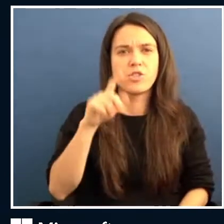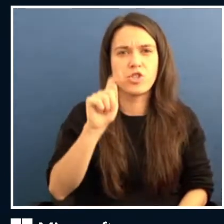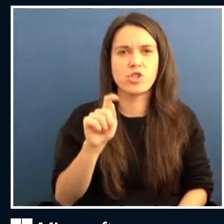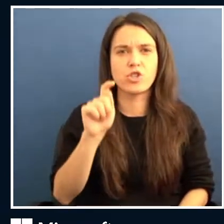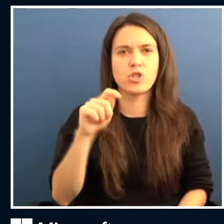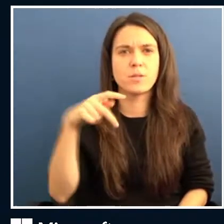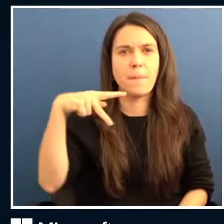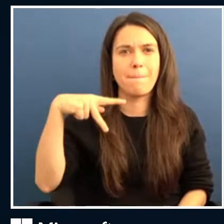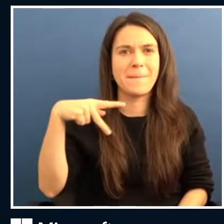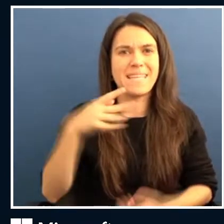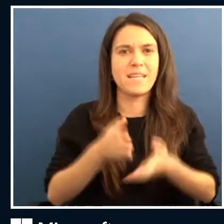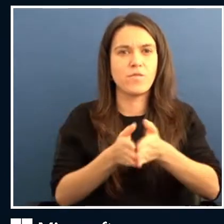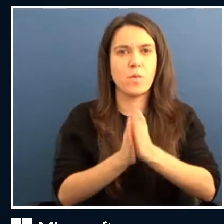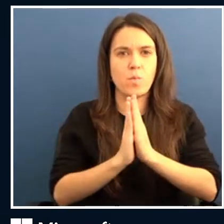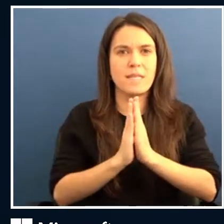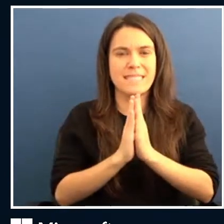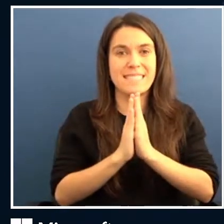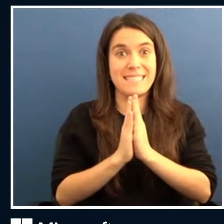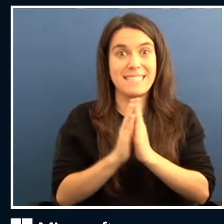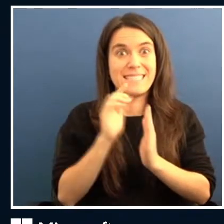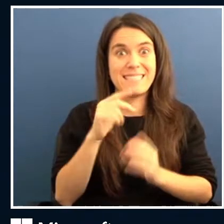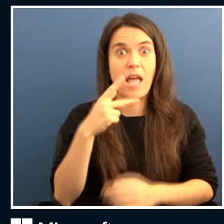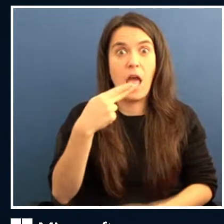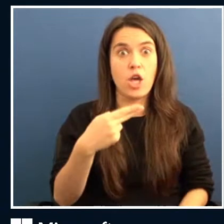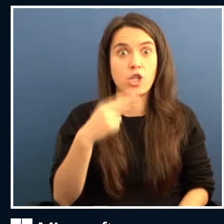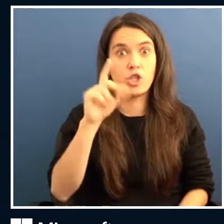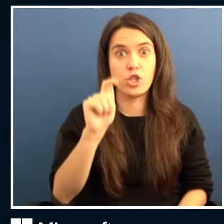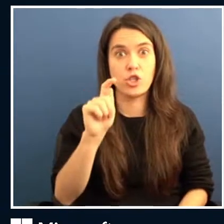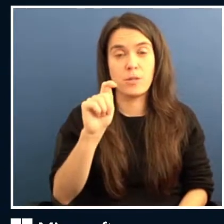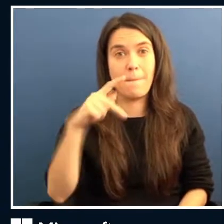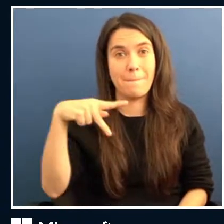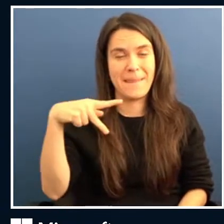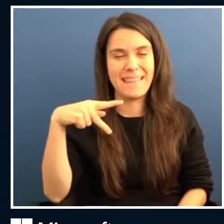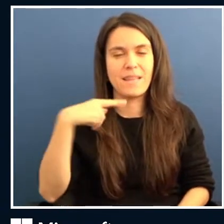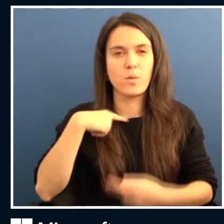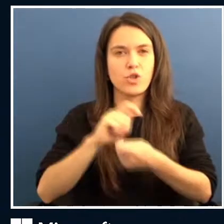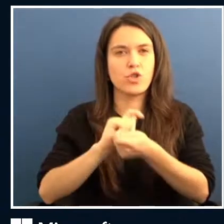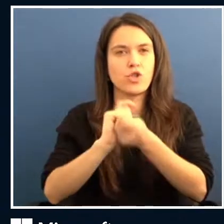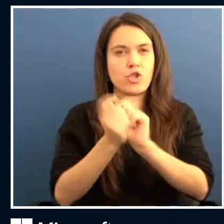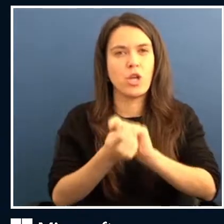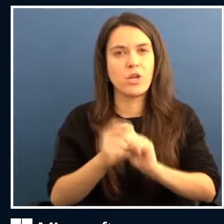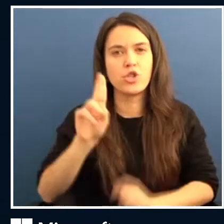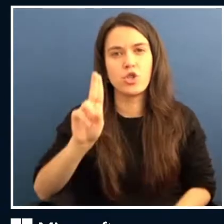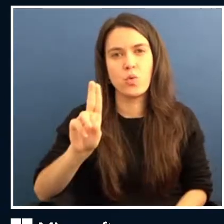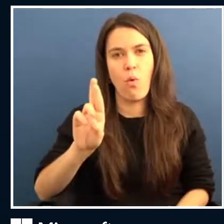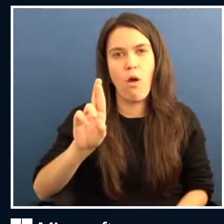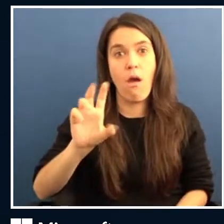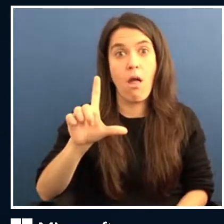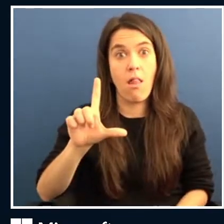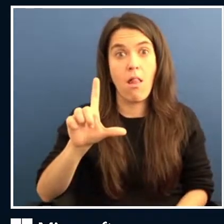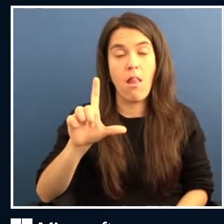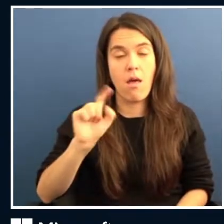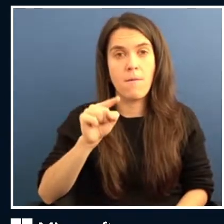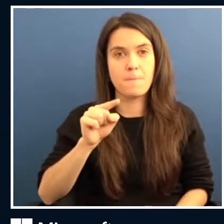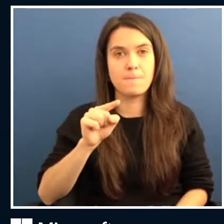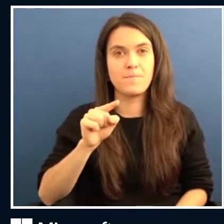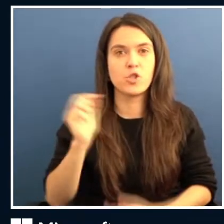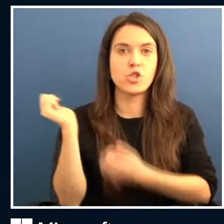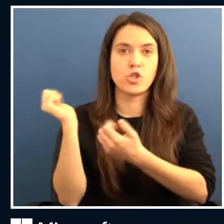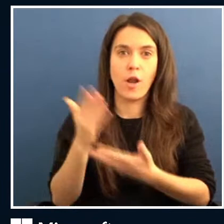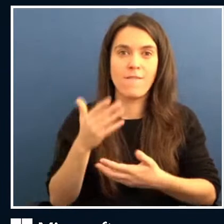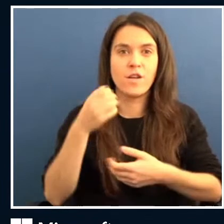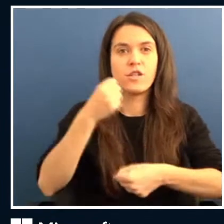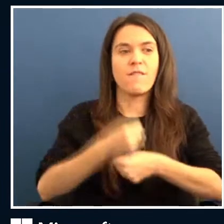we submit an HTTP request to the server by changing the URL, the serverless function is triggered and sends back